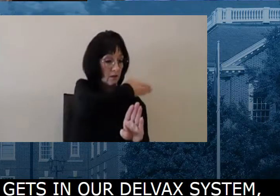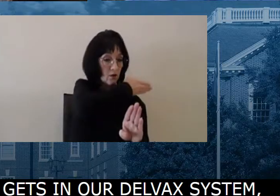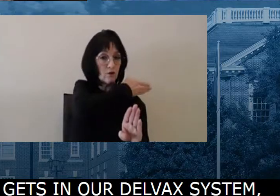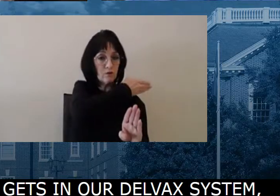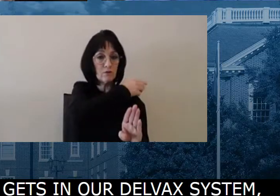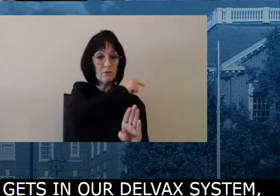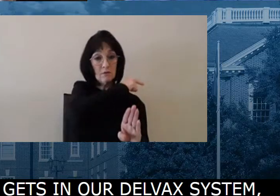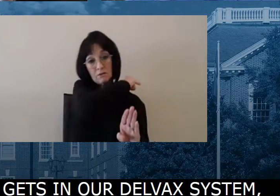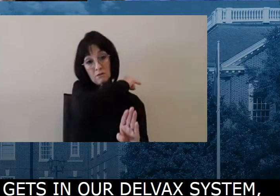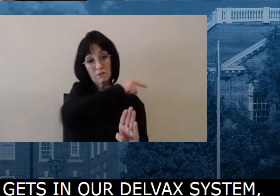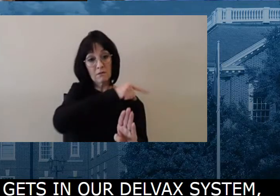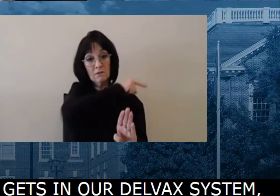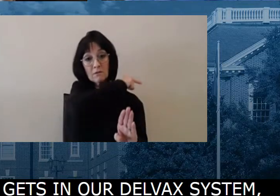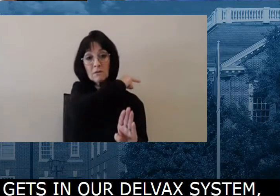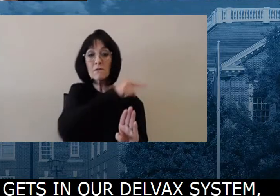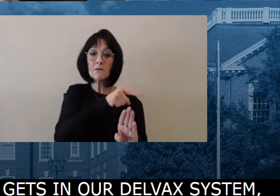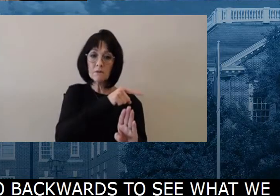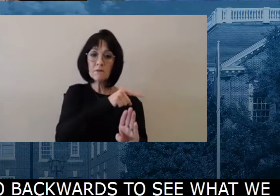that